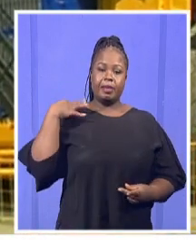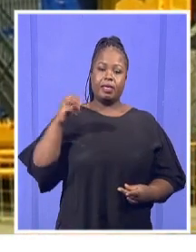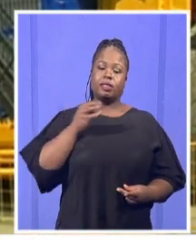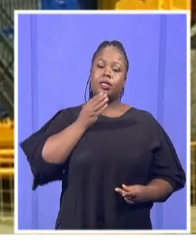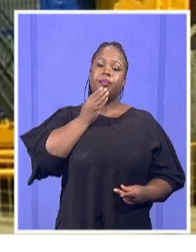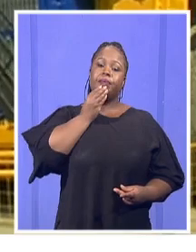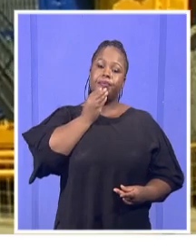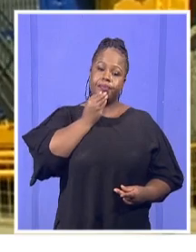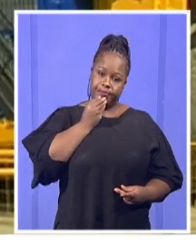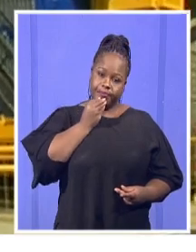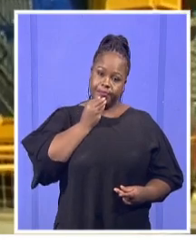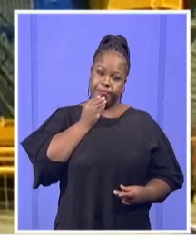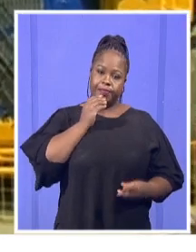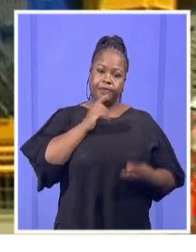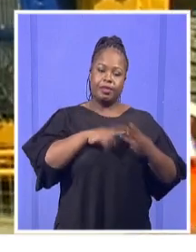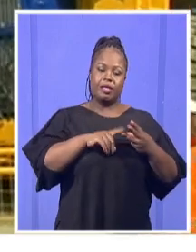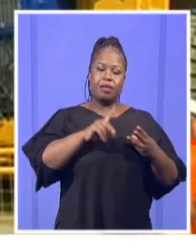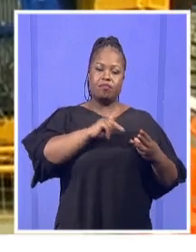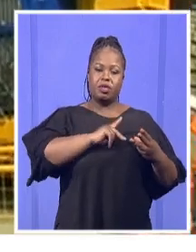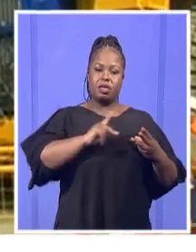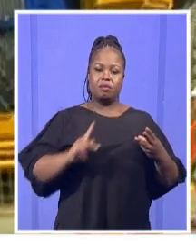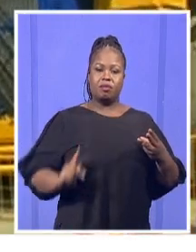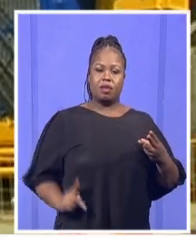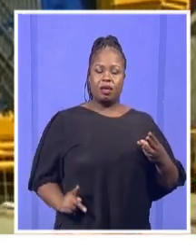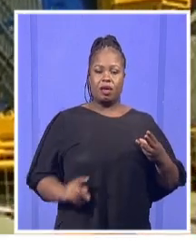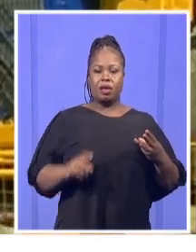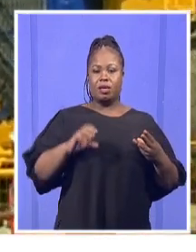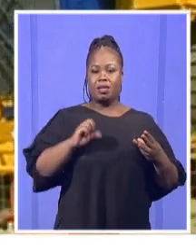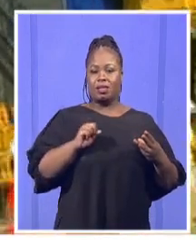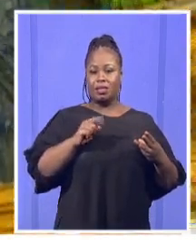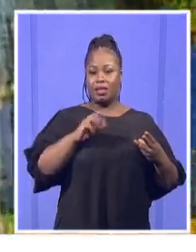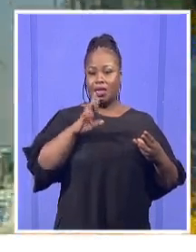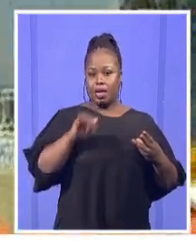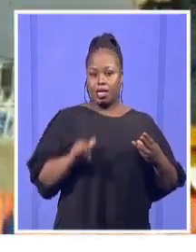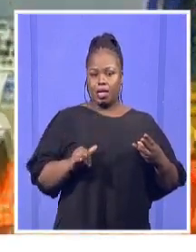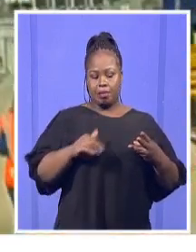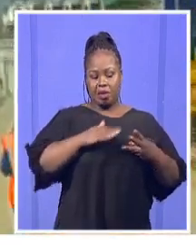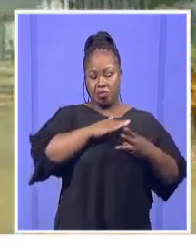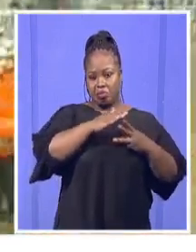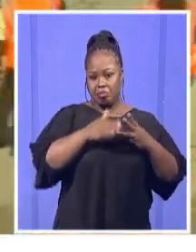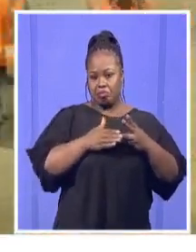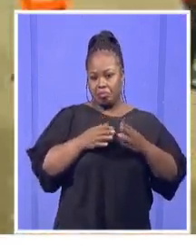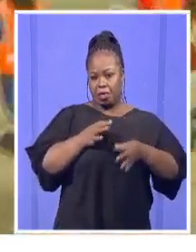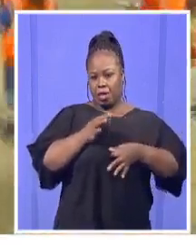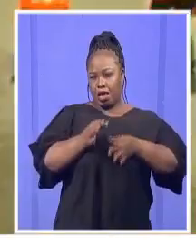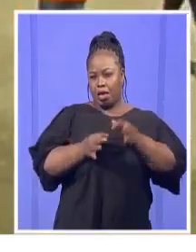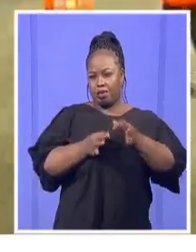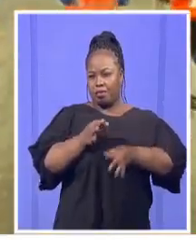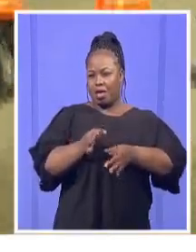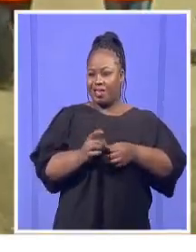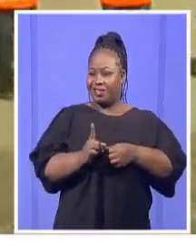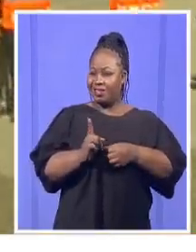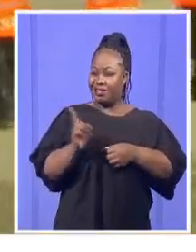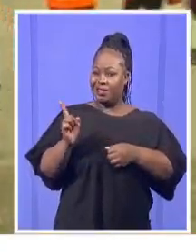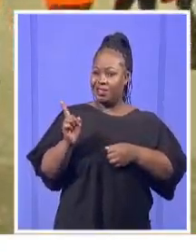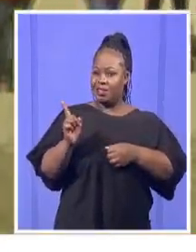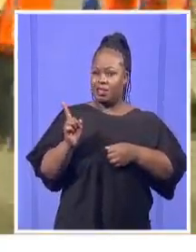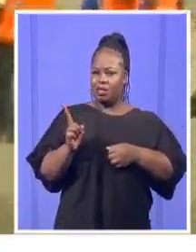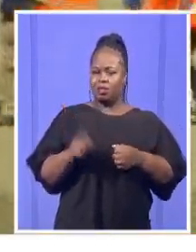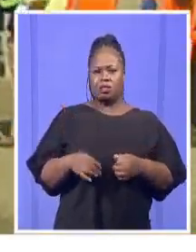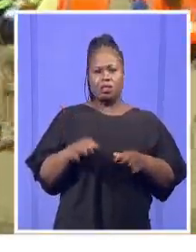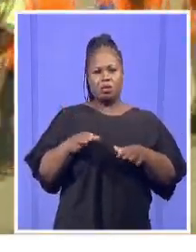as Premier Stanley Mathabata, are being told about the workings of this whole